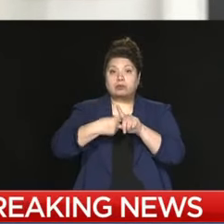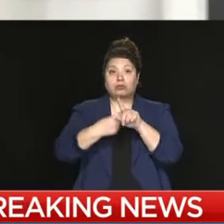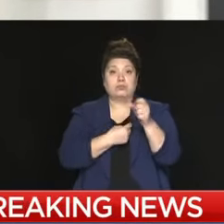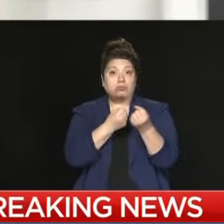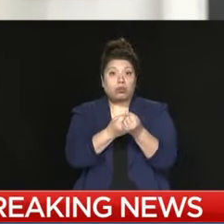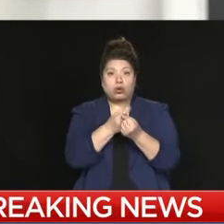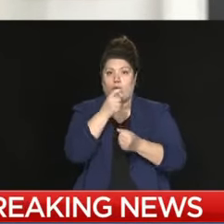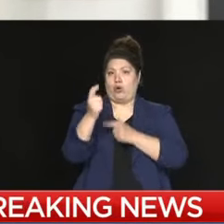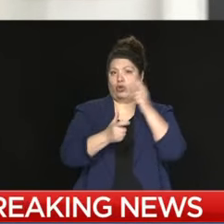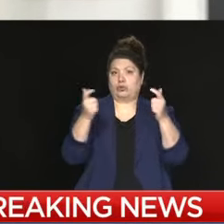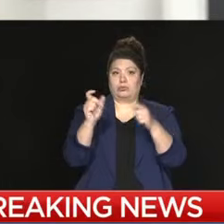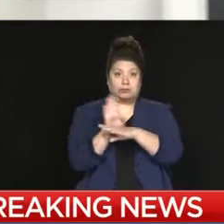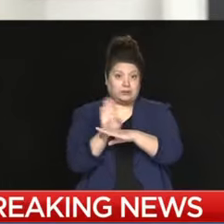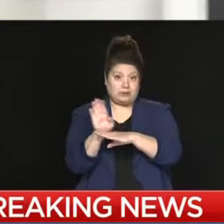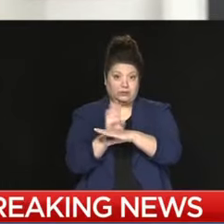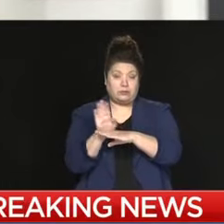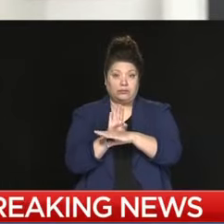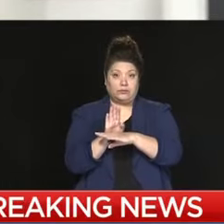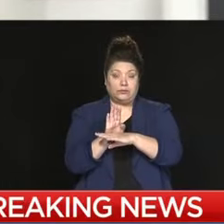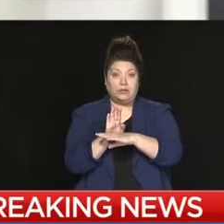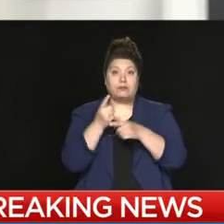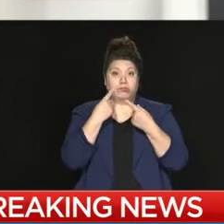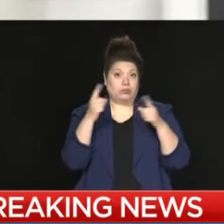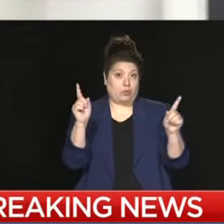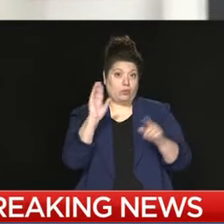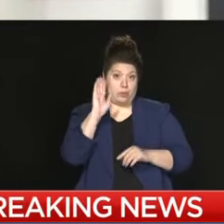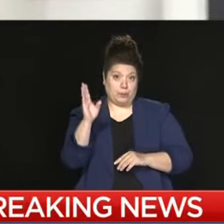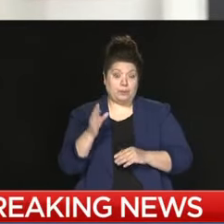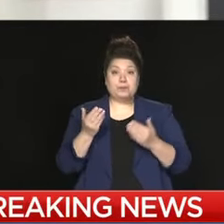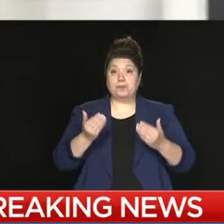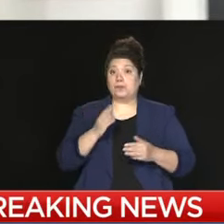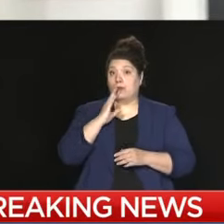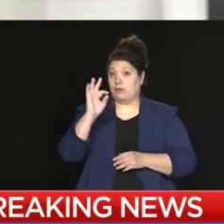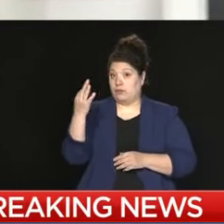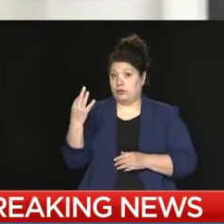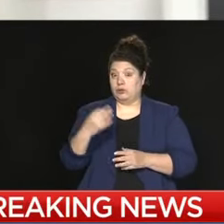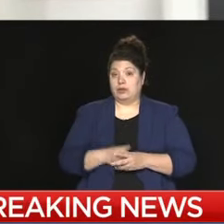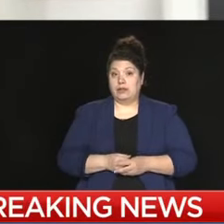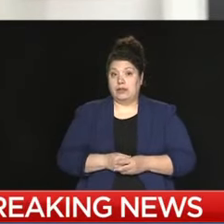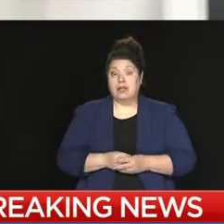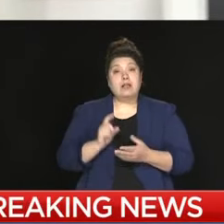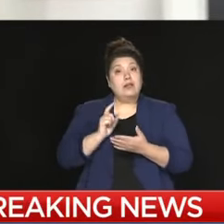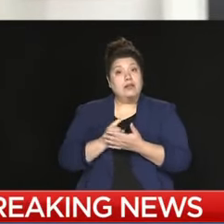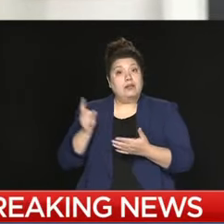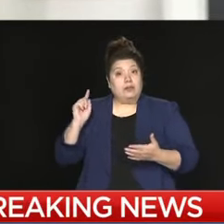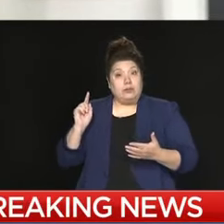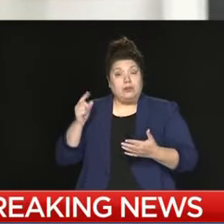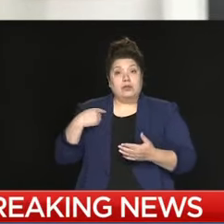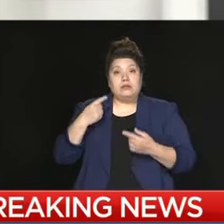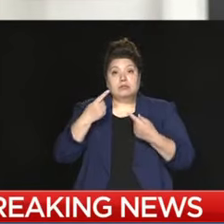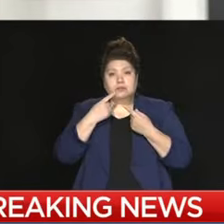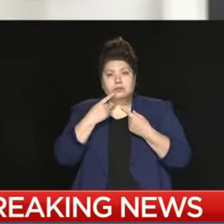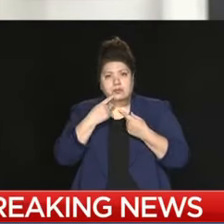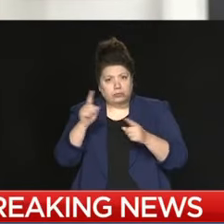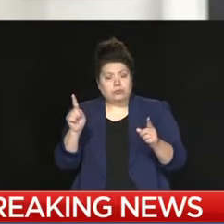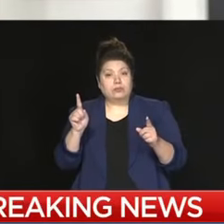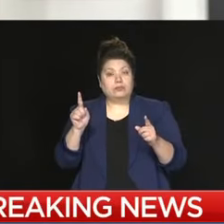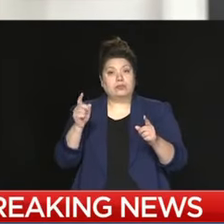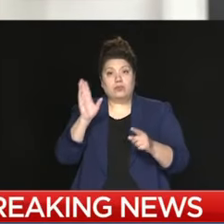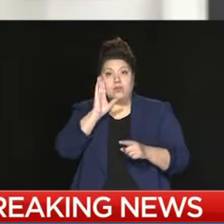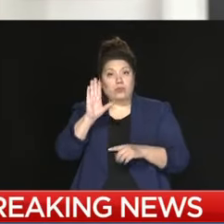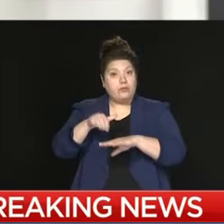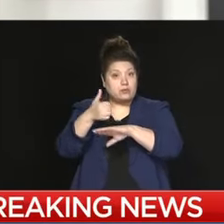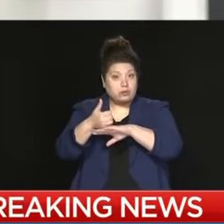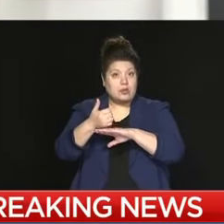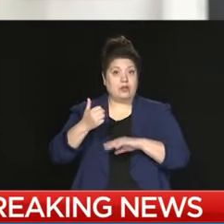larger businesses. La semaine dernière, j'avais annoncé notre intention d'instaurer. Last week, I said that we